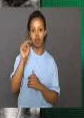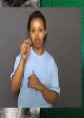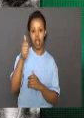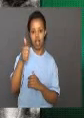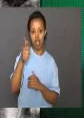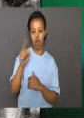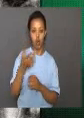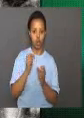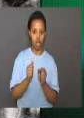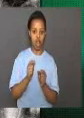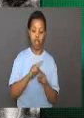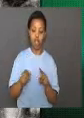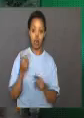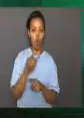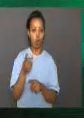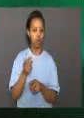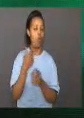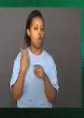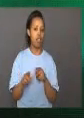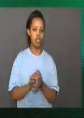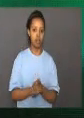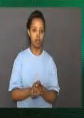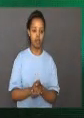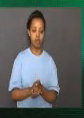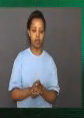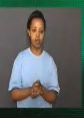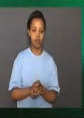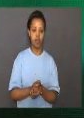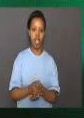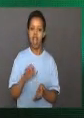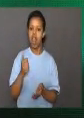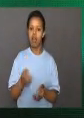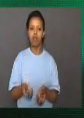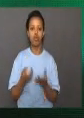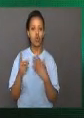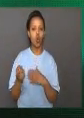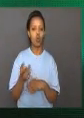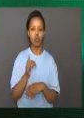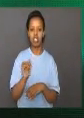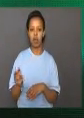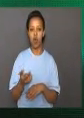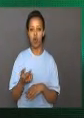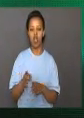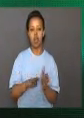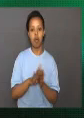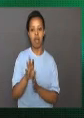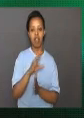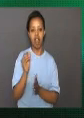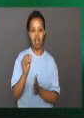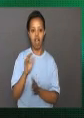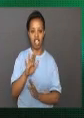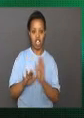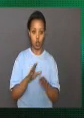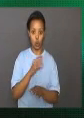but not both. There are many similarities between